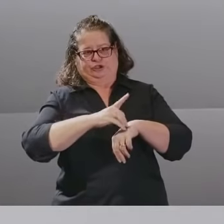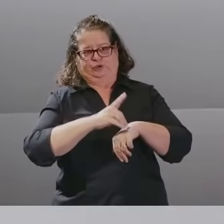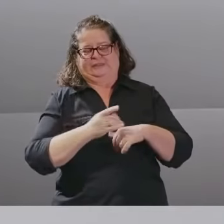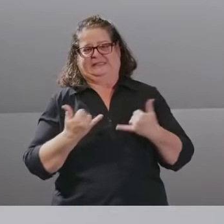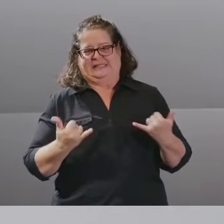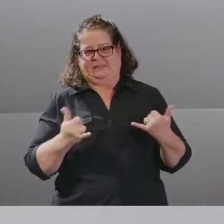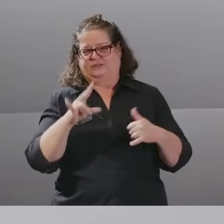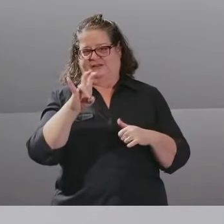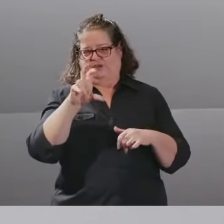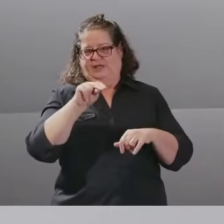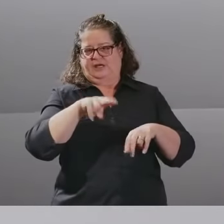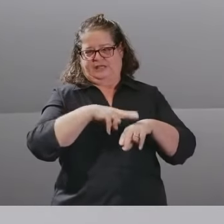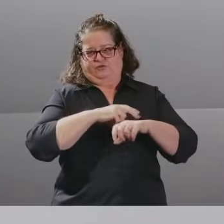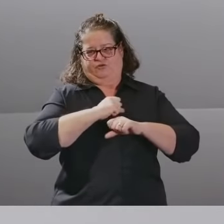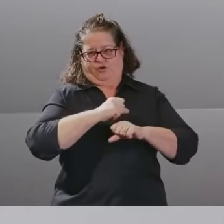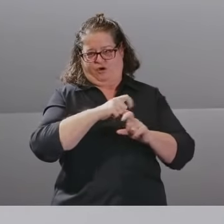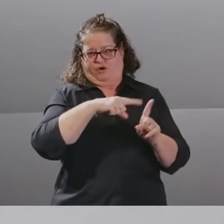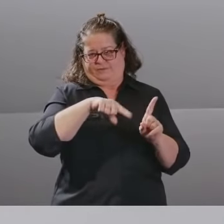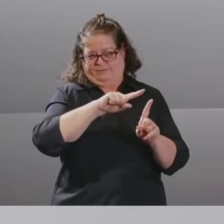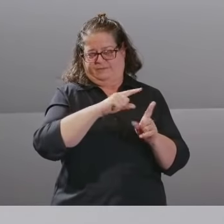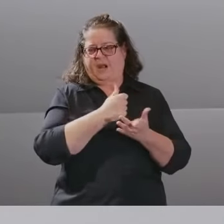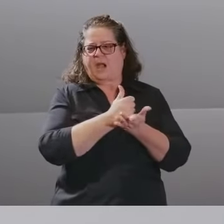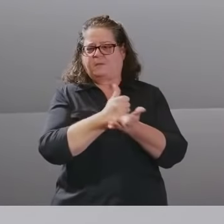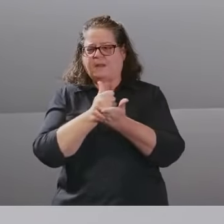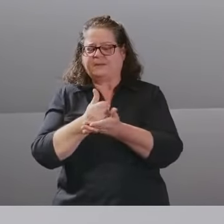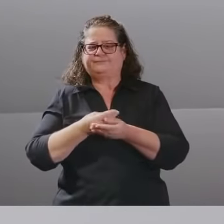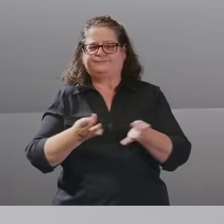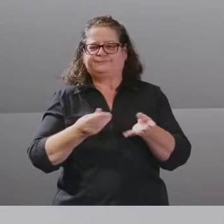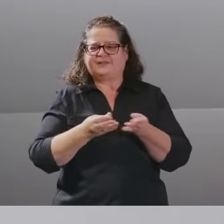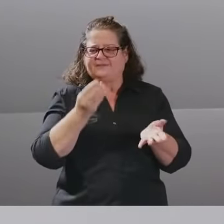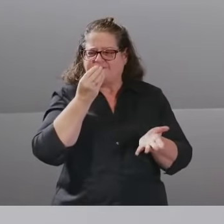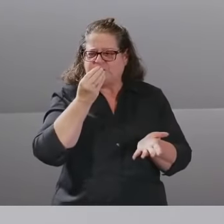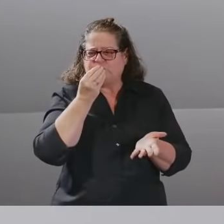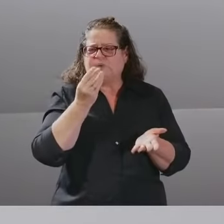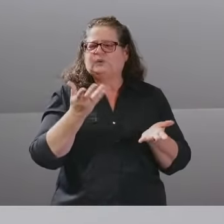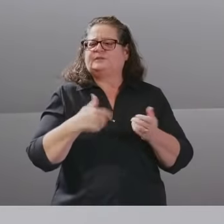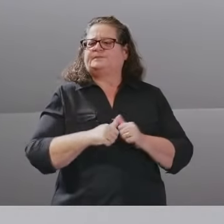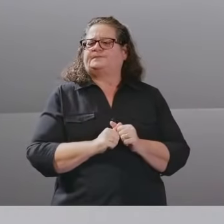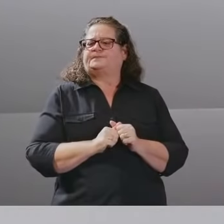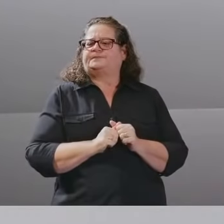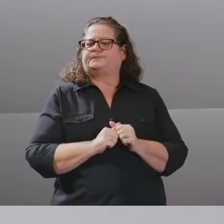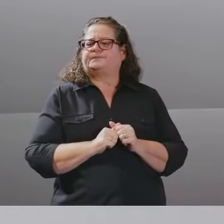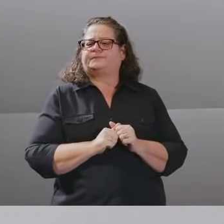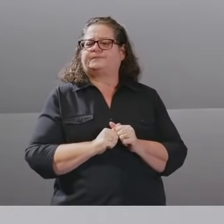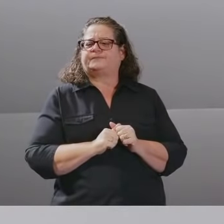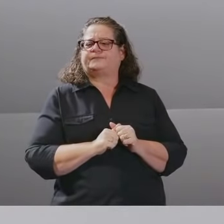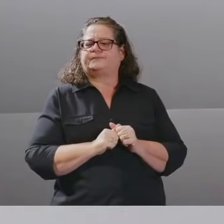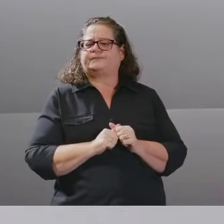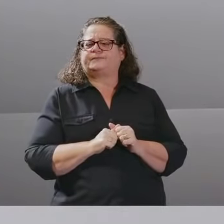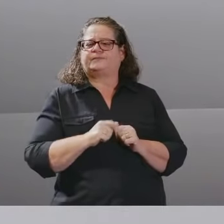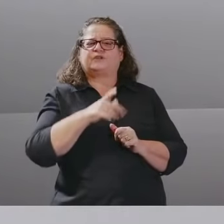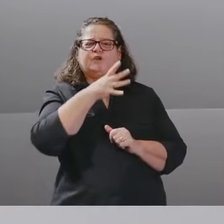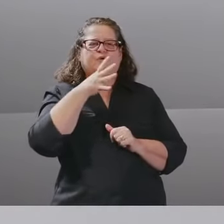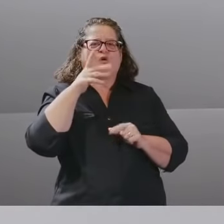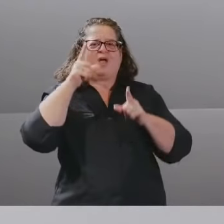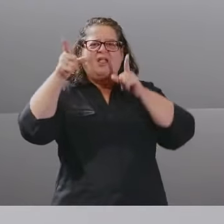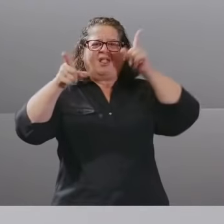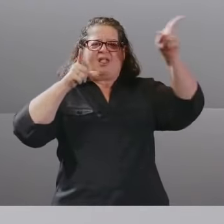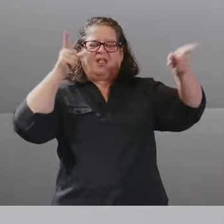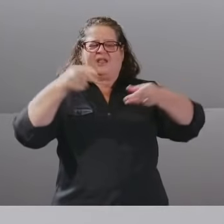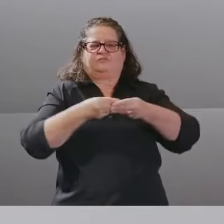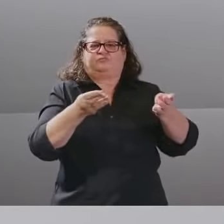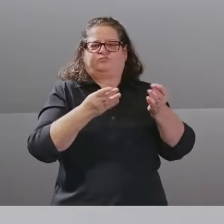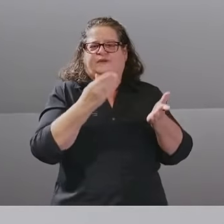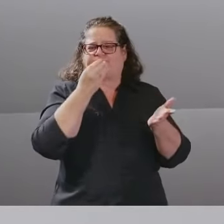effort in food security and sustainment and the missions that we're doing in the food bank and food distribution to rural areas and tribal communities,